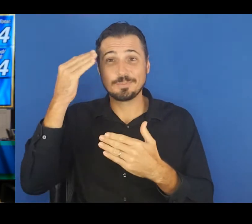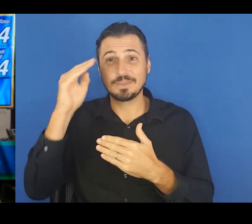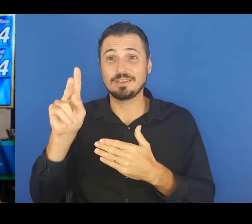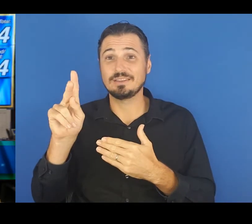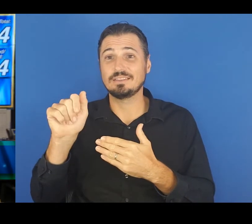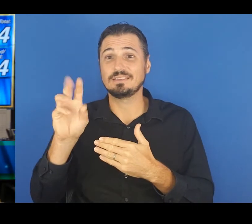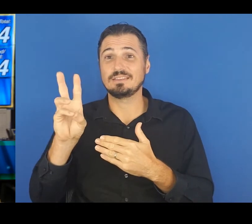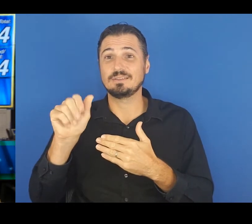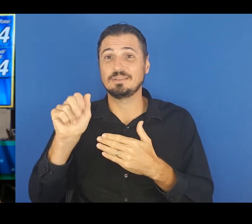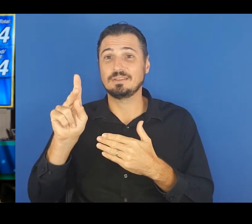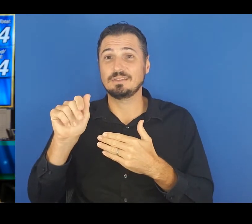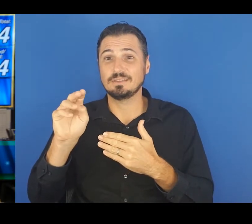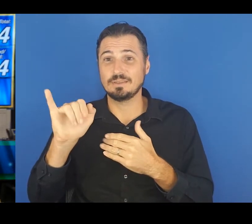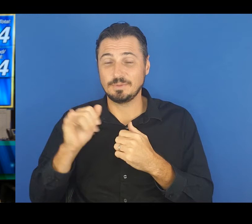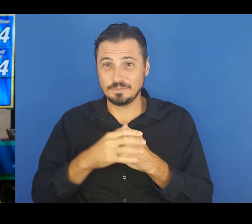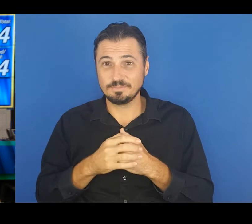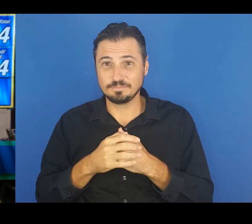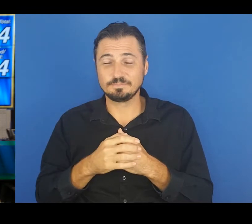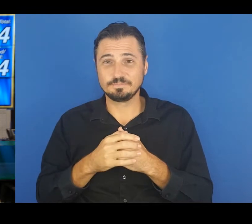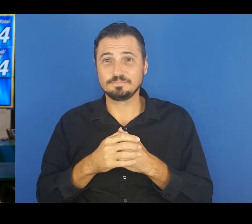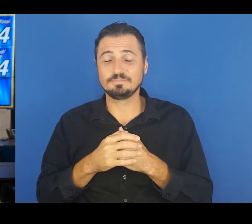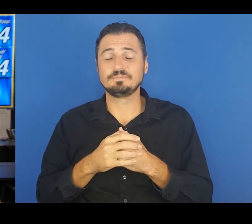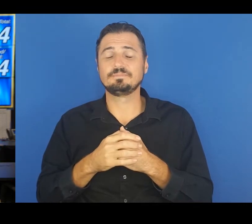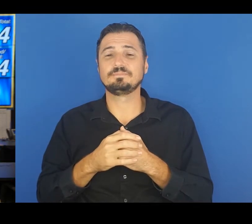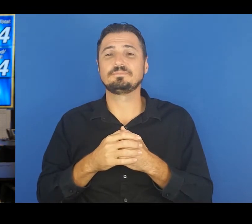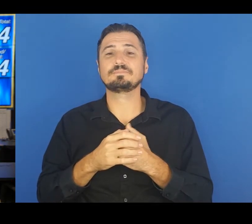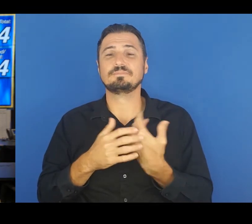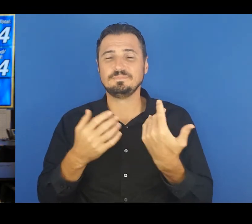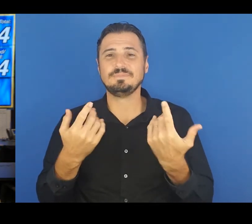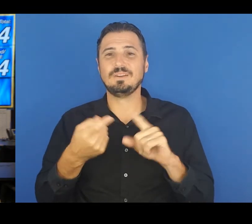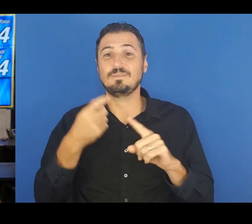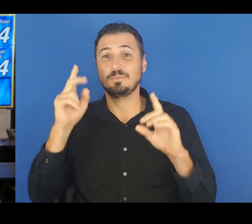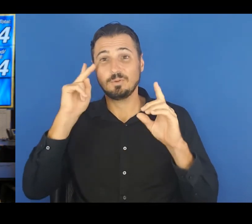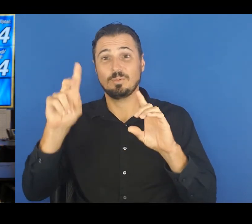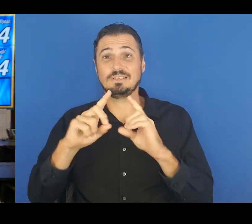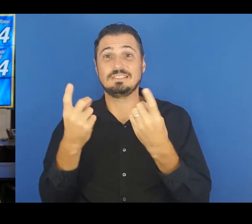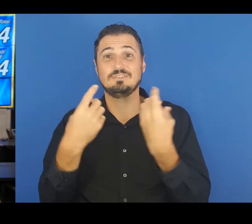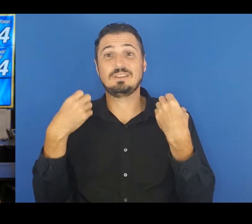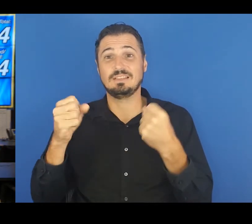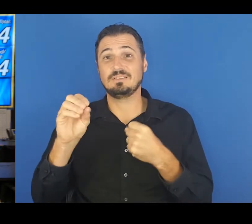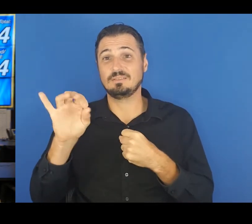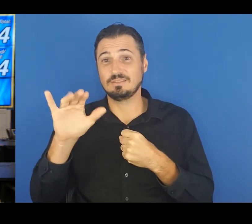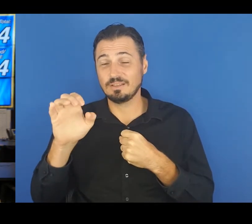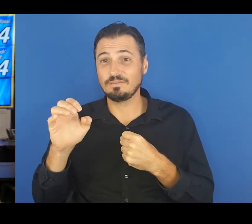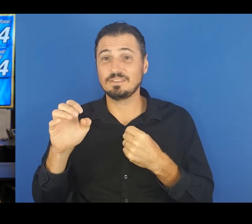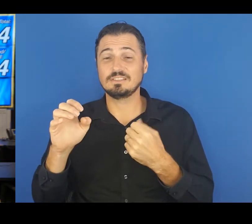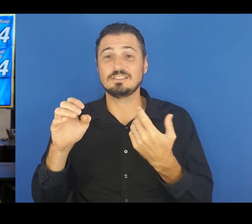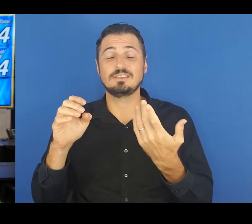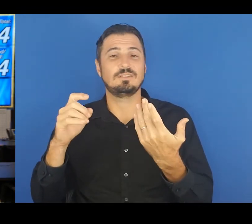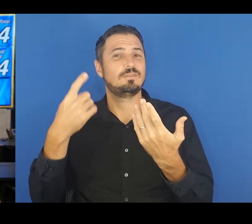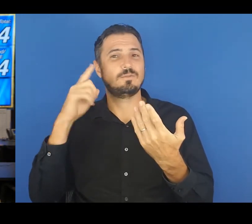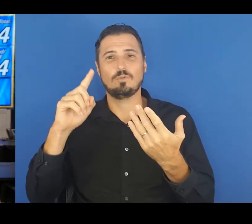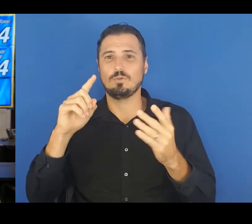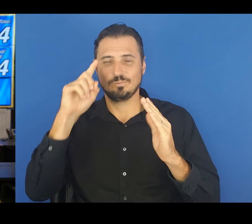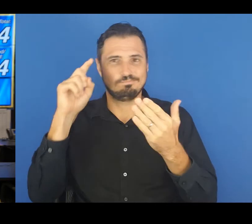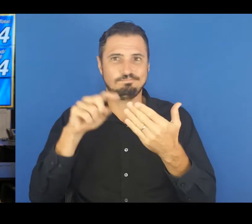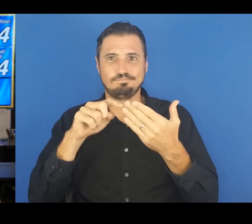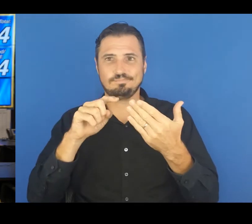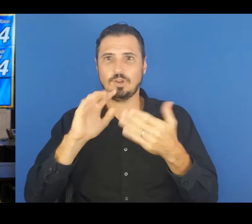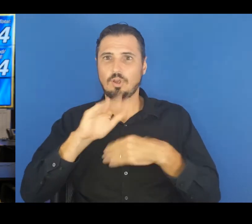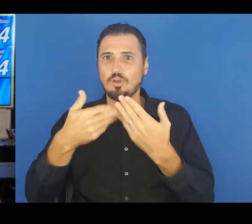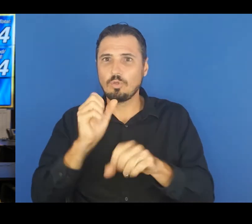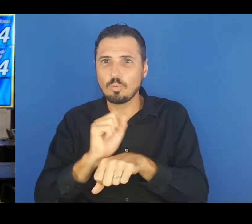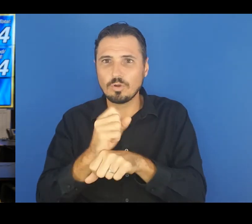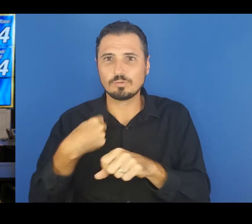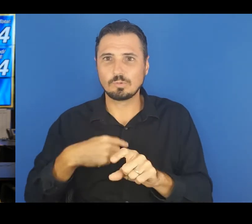Thank you, Mayor Kawakami. On behalf of the Kauai District Health Office, thank you for this recognition of National Public Health Week